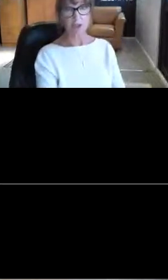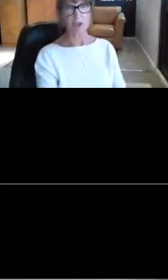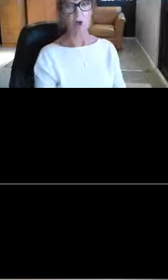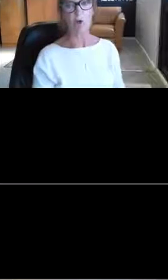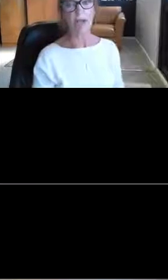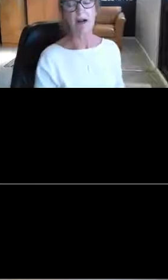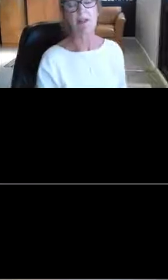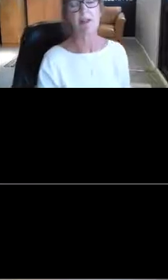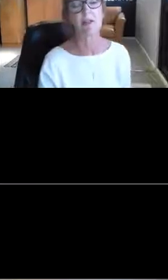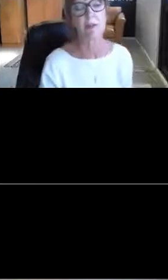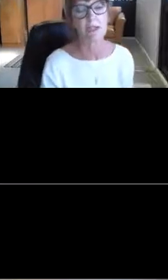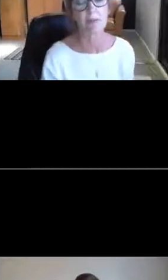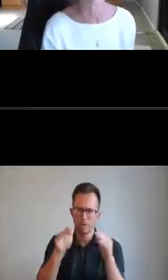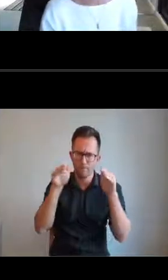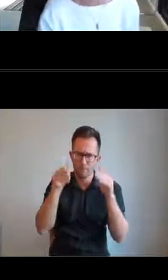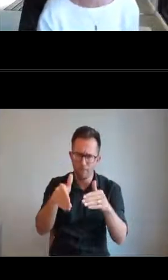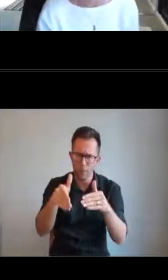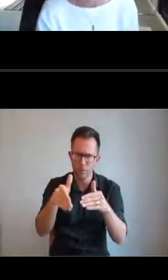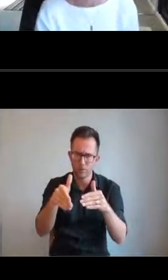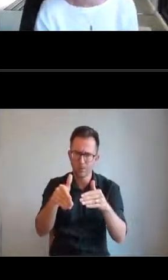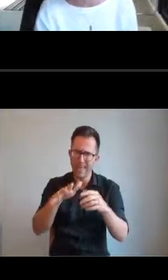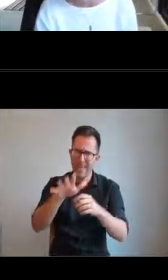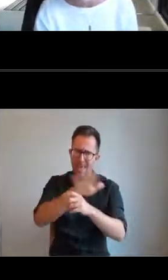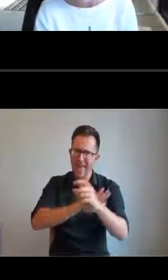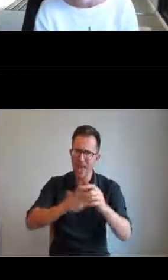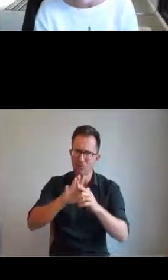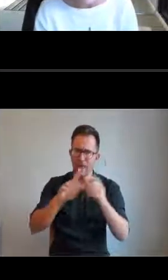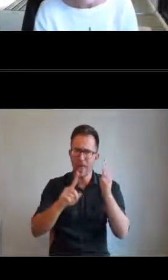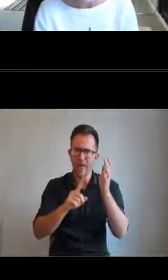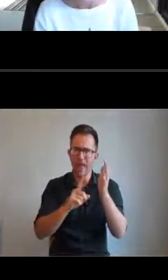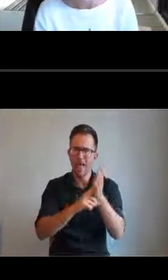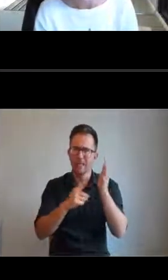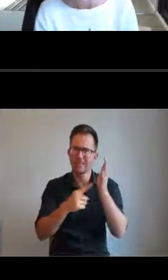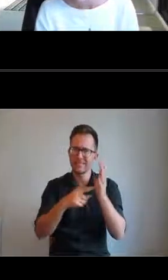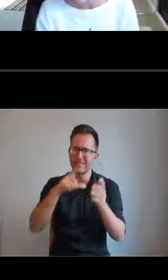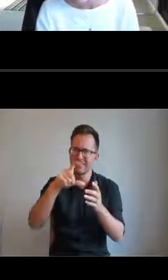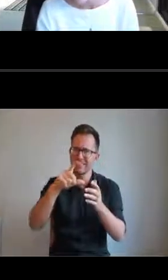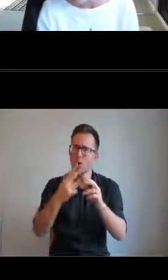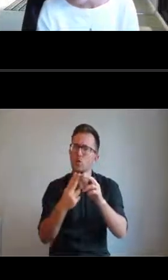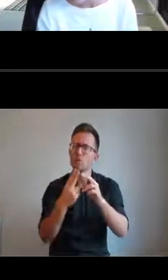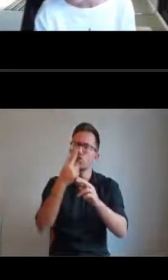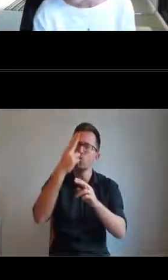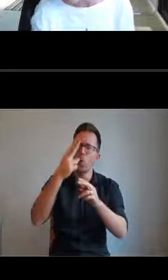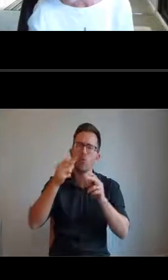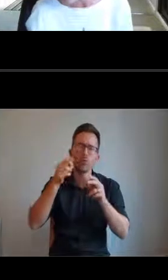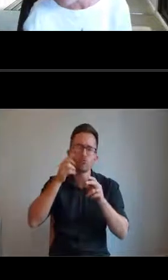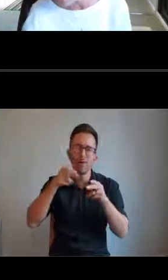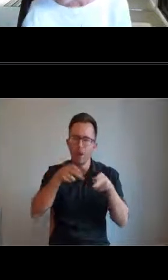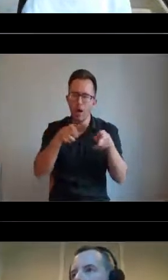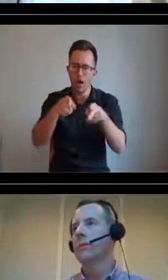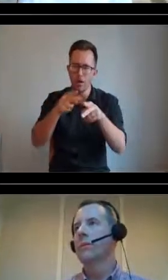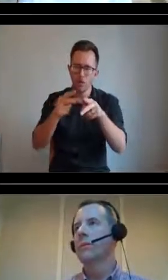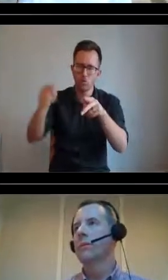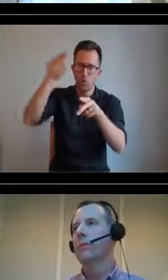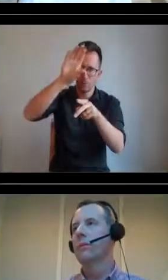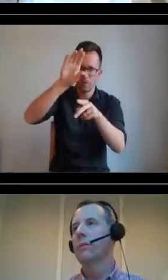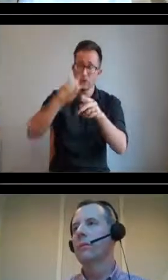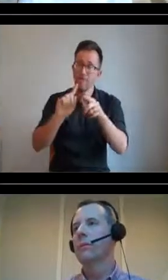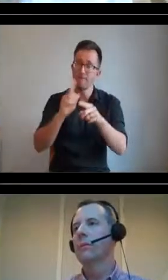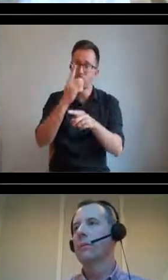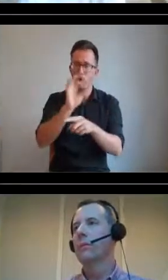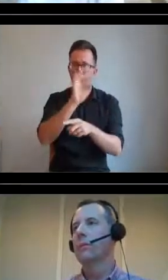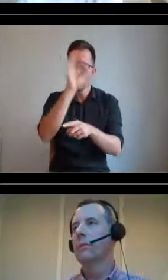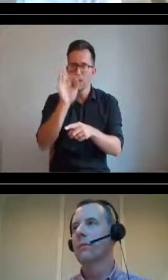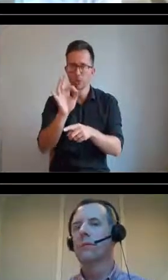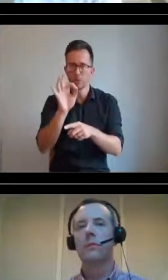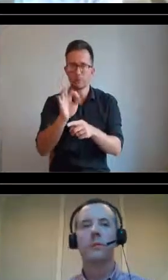answer session on areas of the Lower Thames Crossing proposal that are north of the river. So we're going to begin with our first question, and if